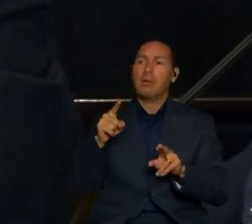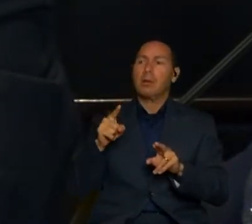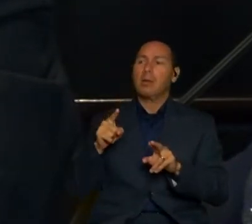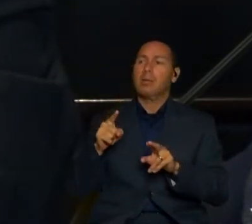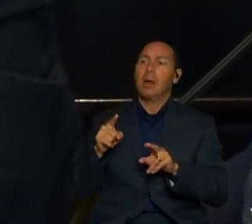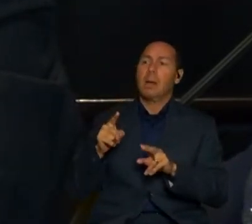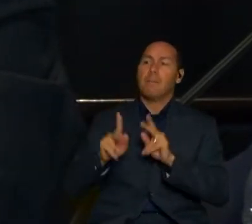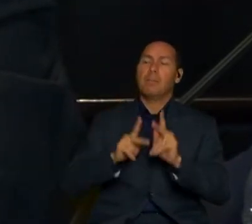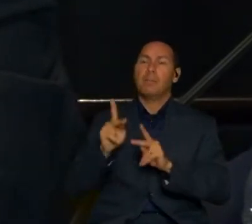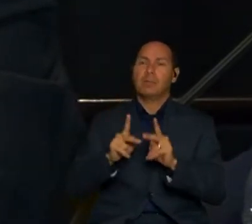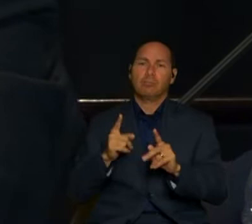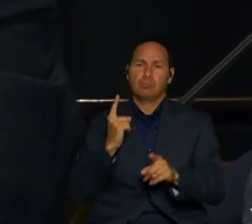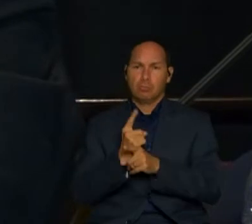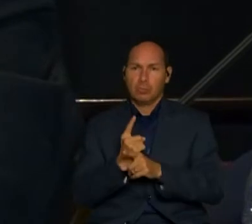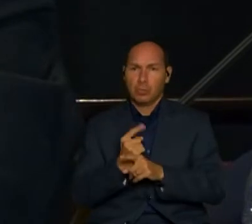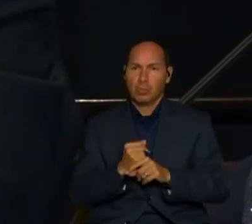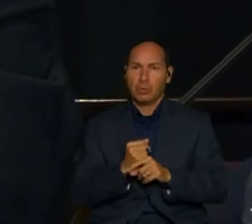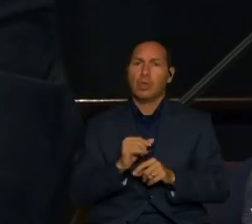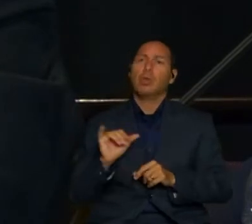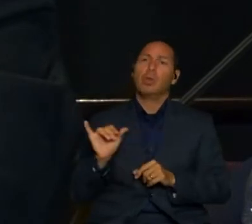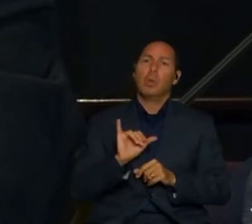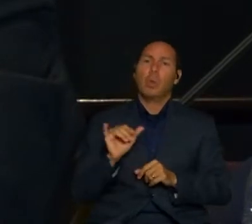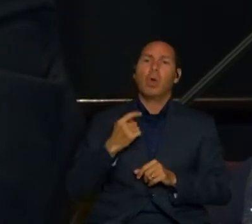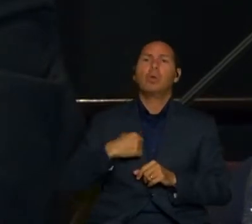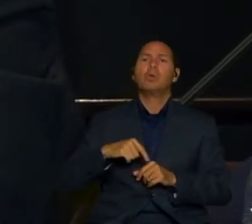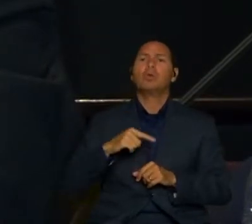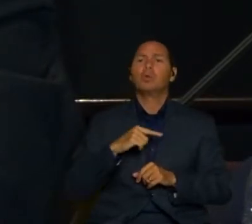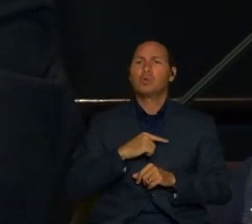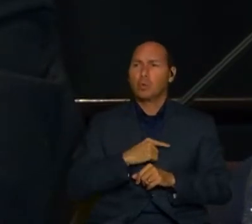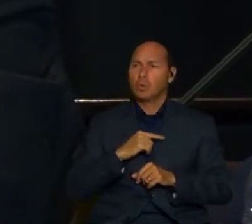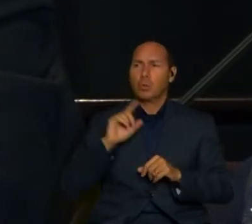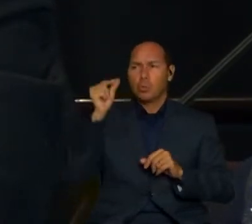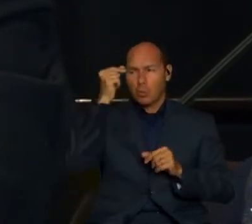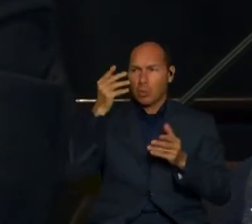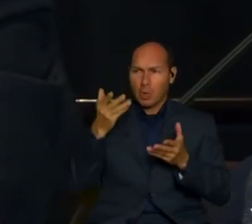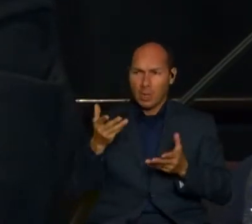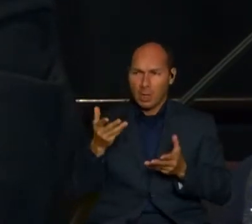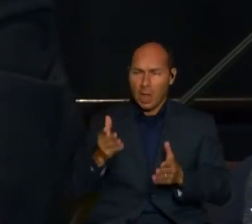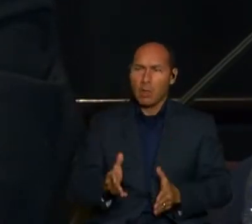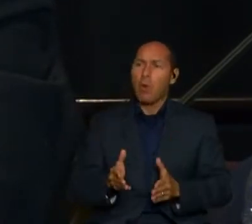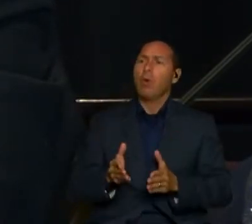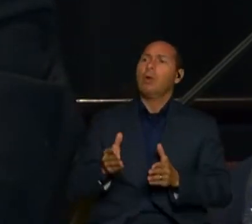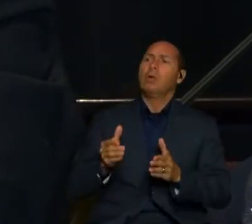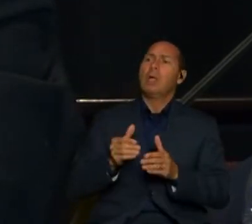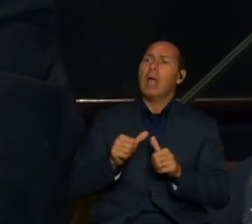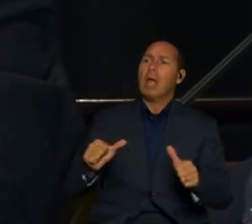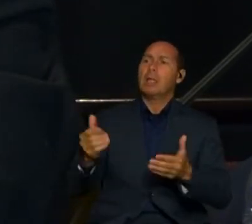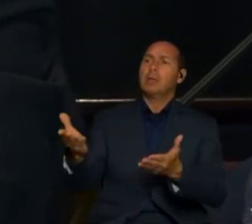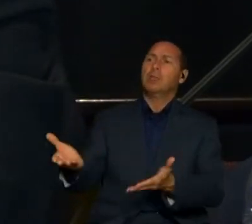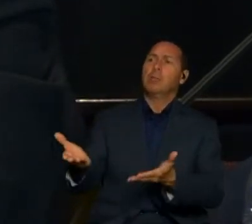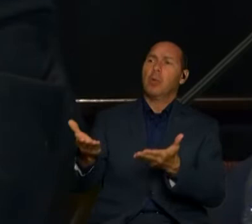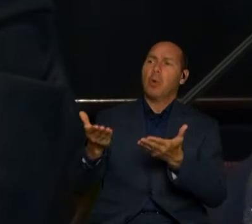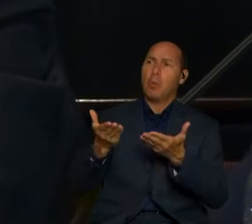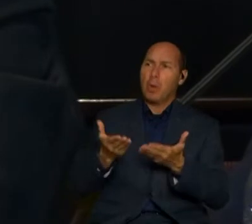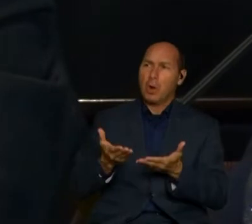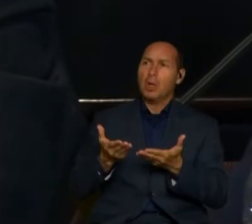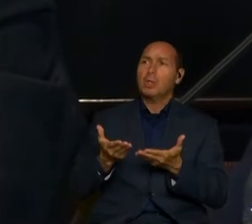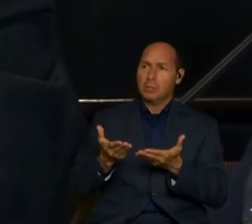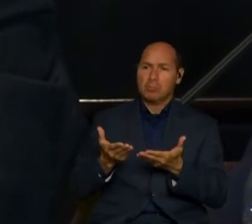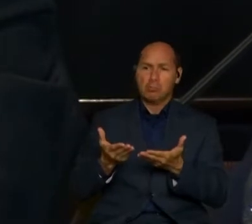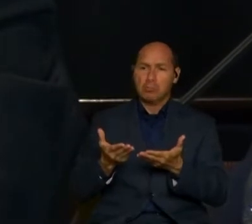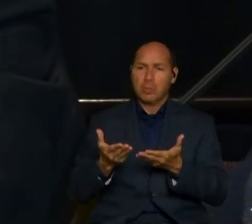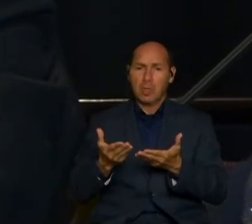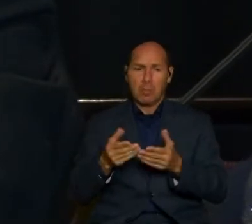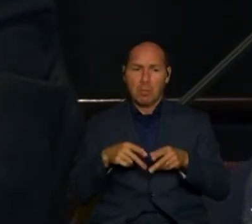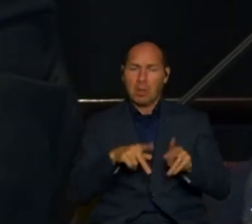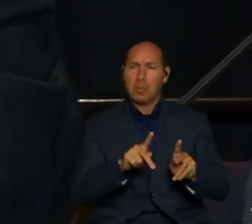governor and his team to evaluate any proposal that helps absorb those cost increases. However, we